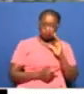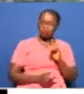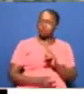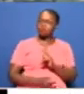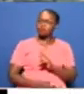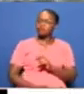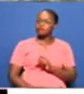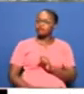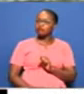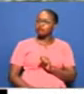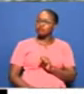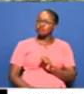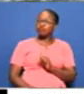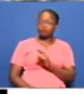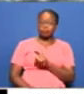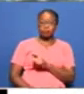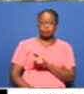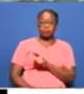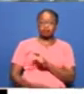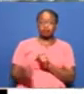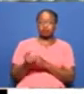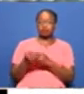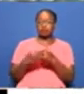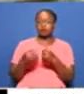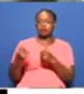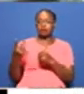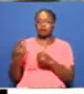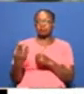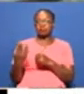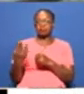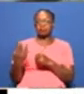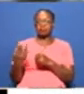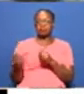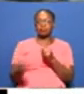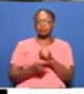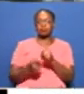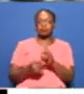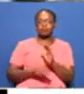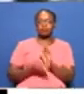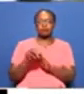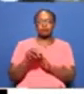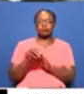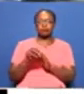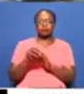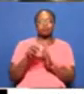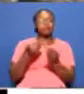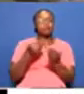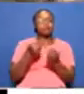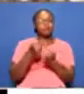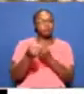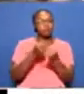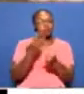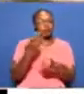Aloe vera, which takes around 18 to 24 months to mature, can usually be harvested up to four times per year.